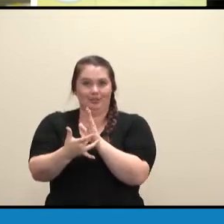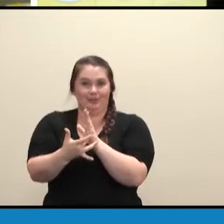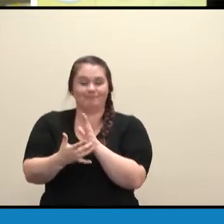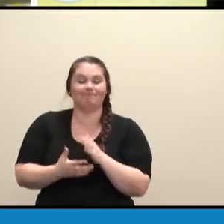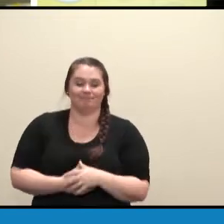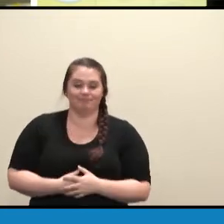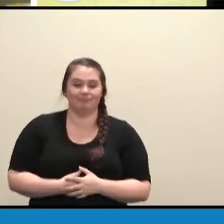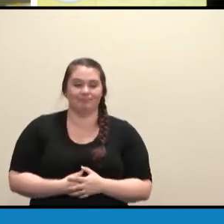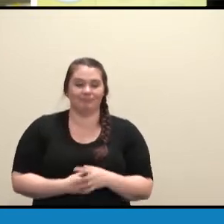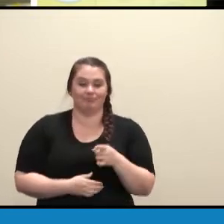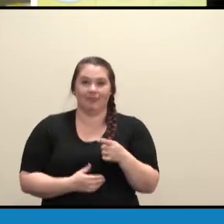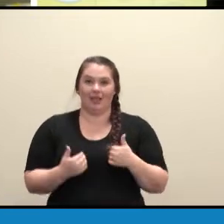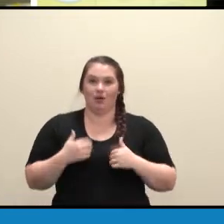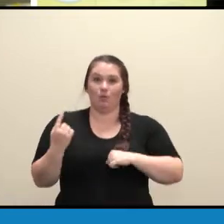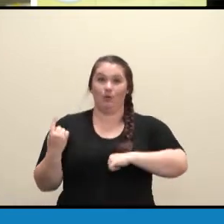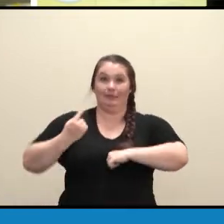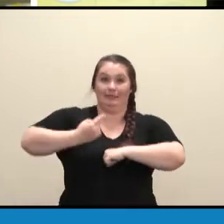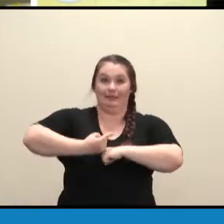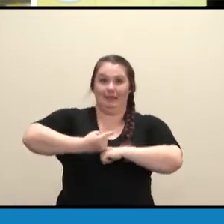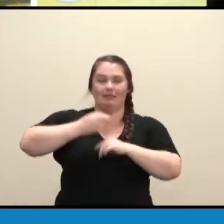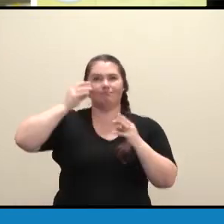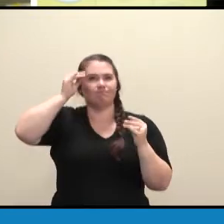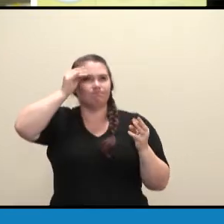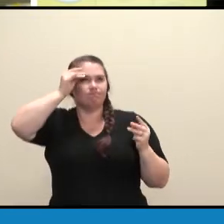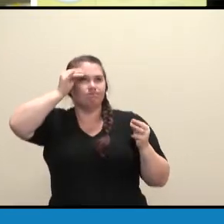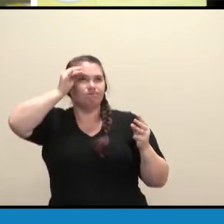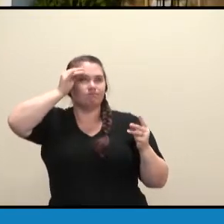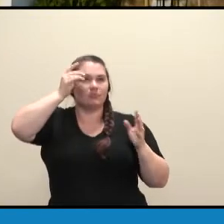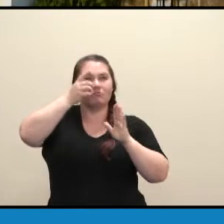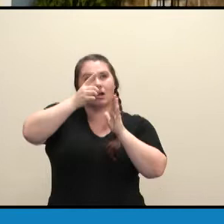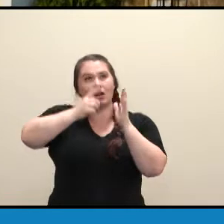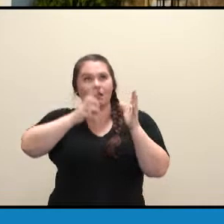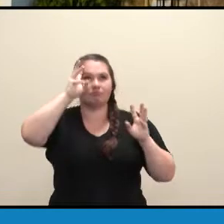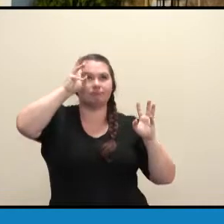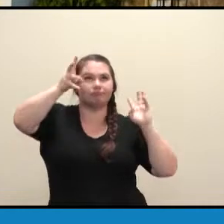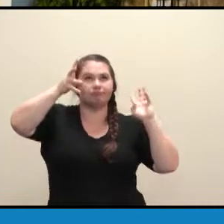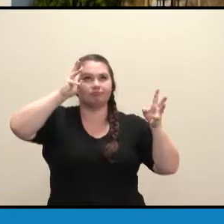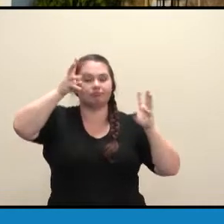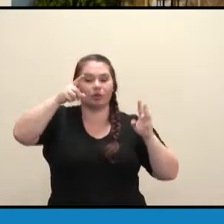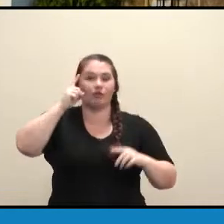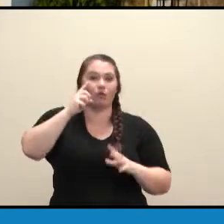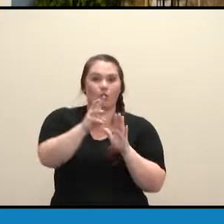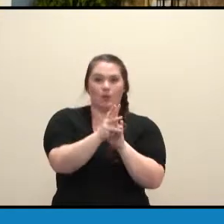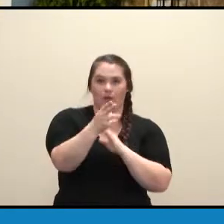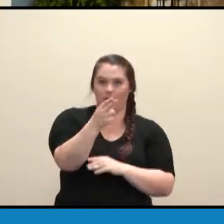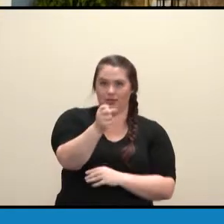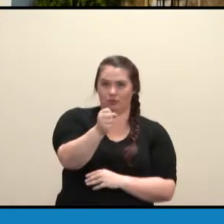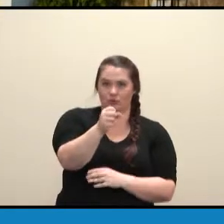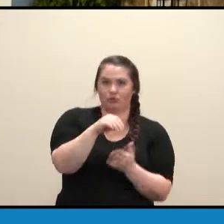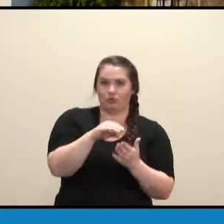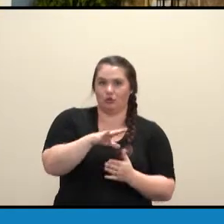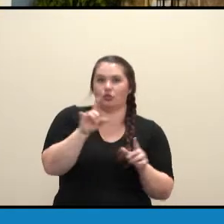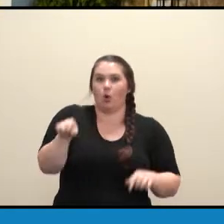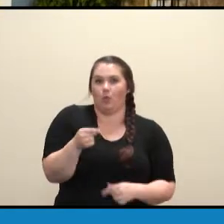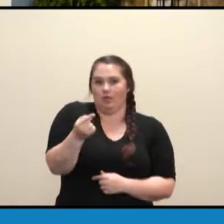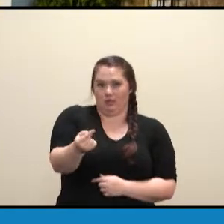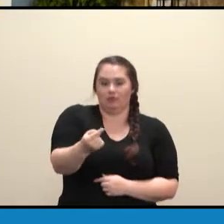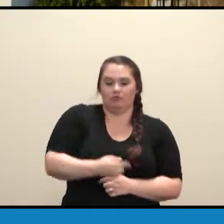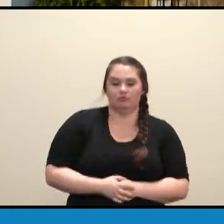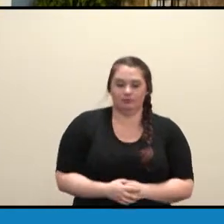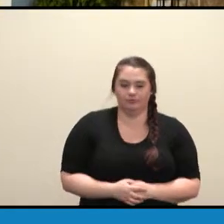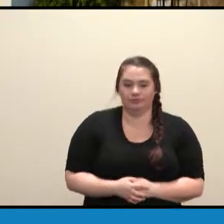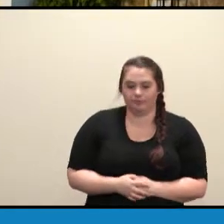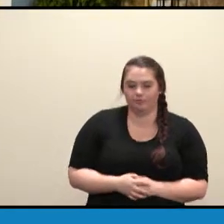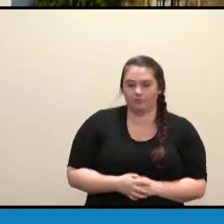a one-day design thinking studio for Waco High School students only.